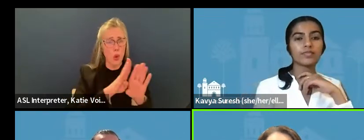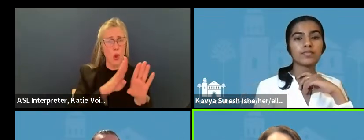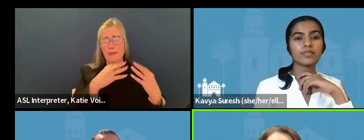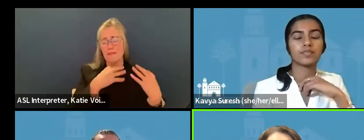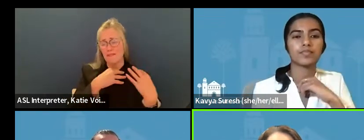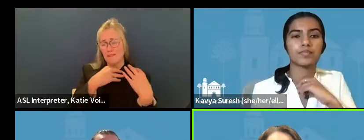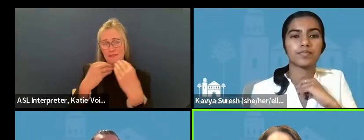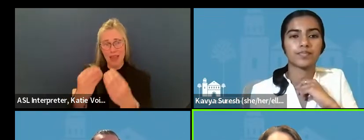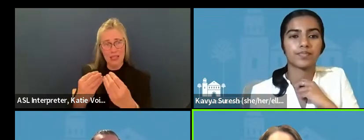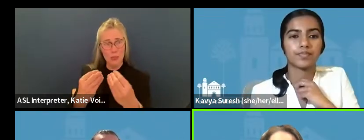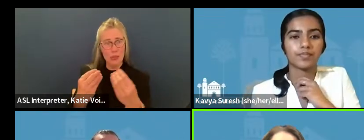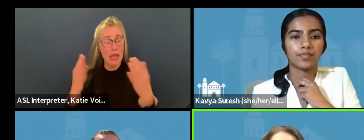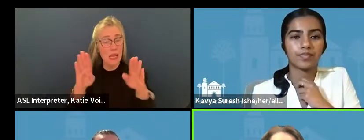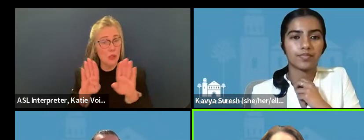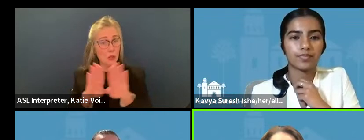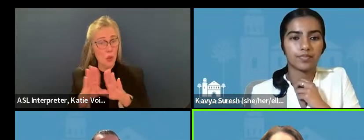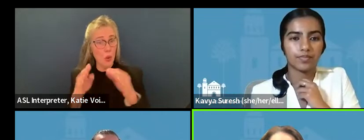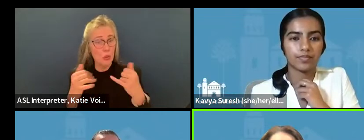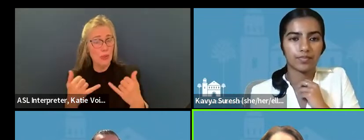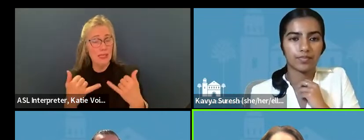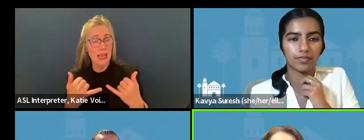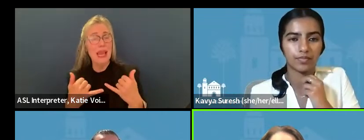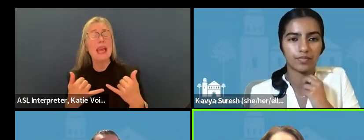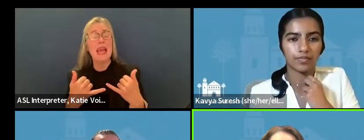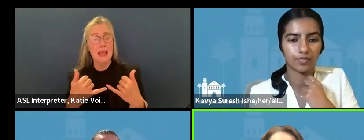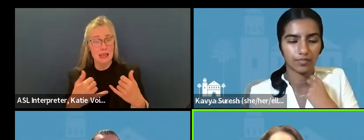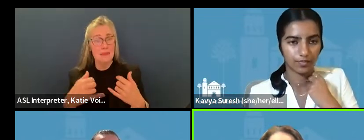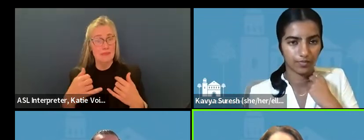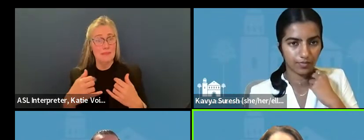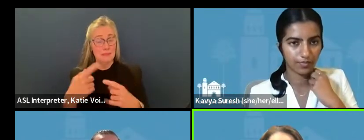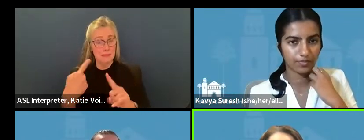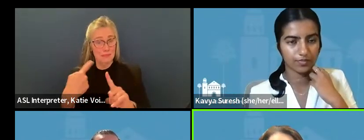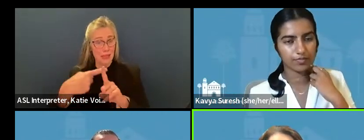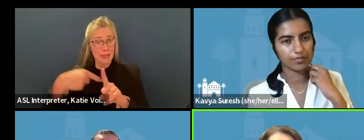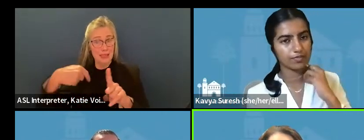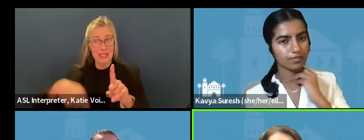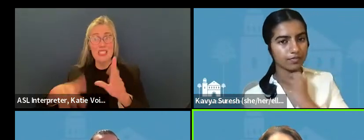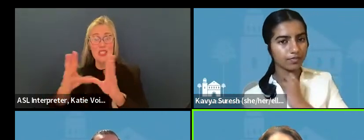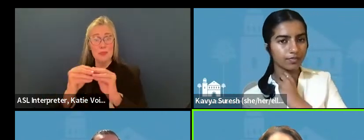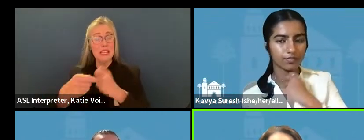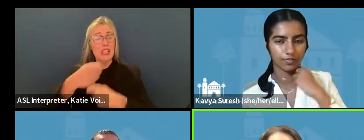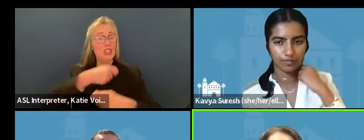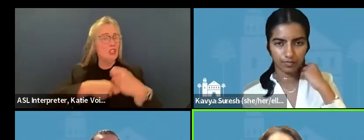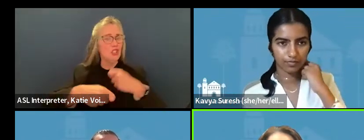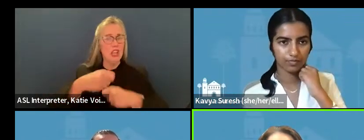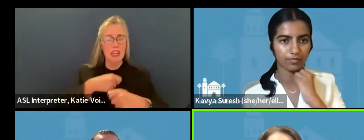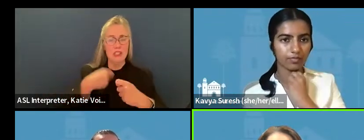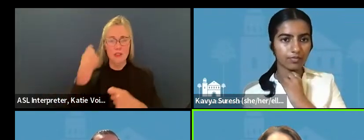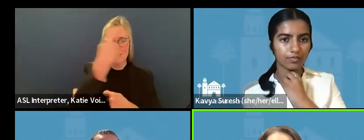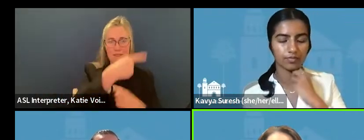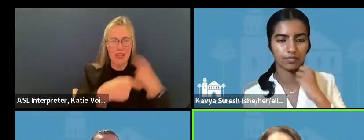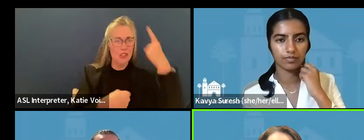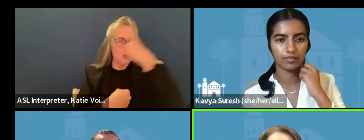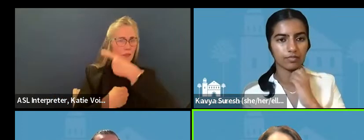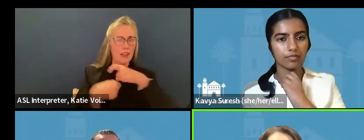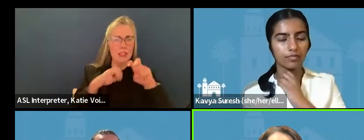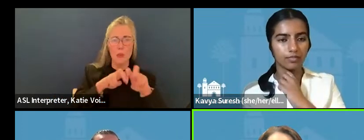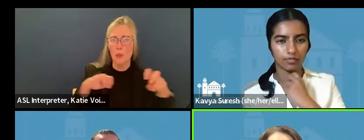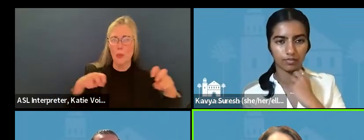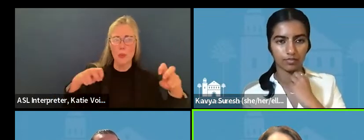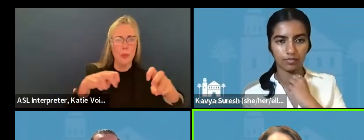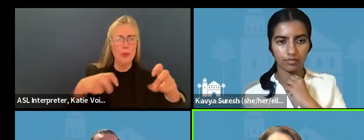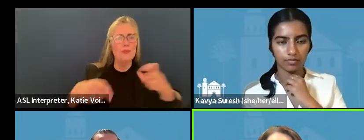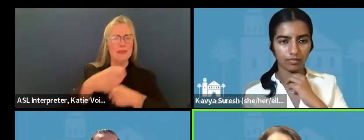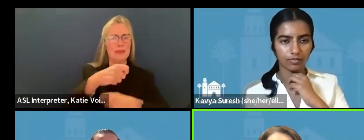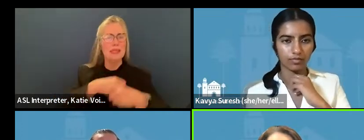schools for today, including today's meeting via Zoom. Based on the extreme and unpredictable